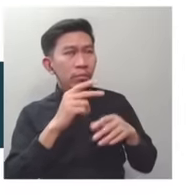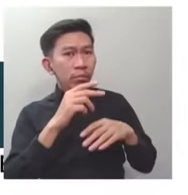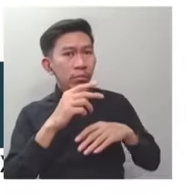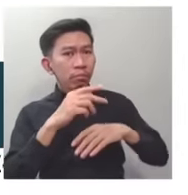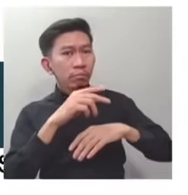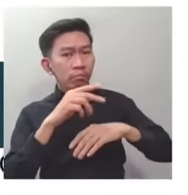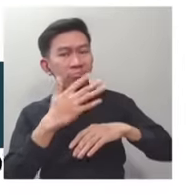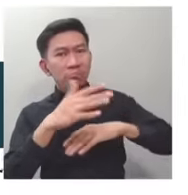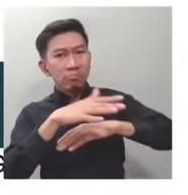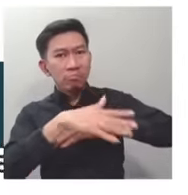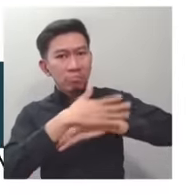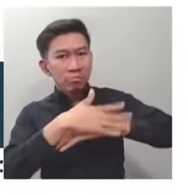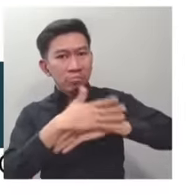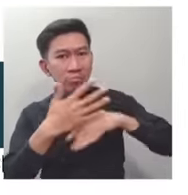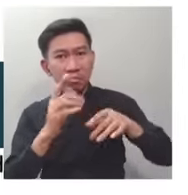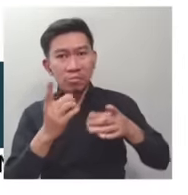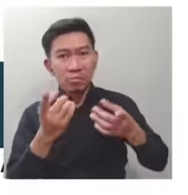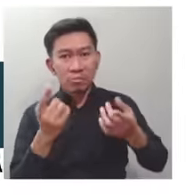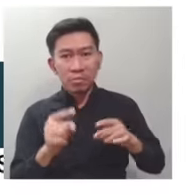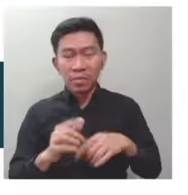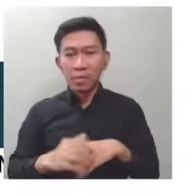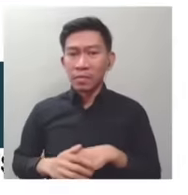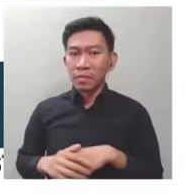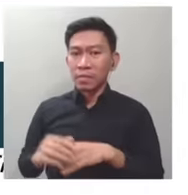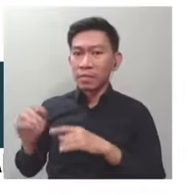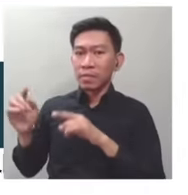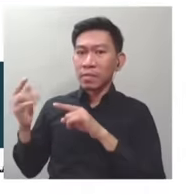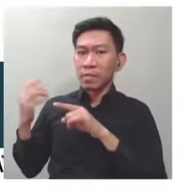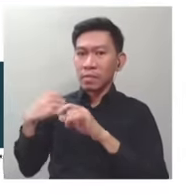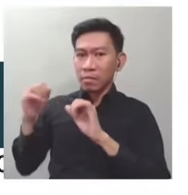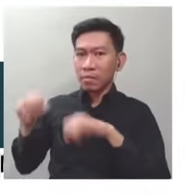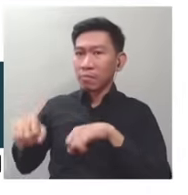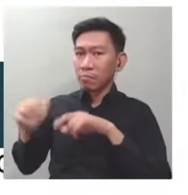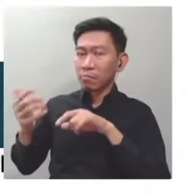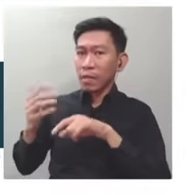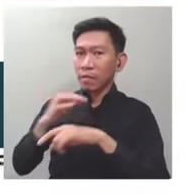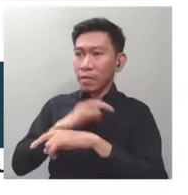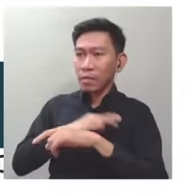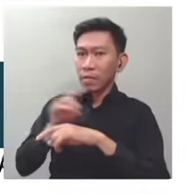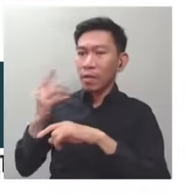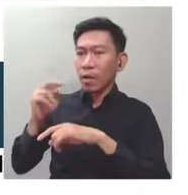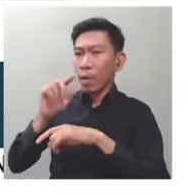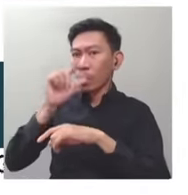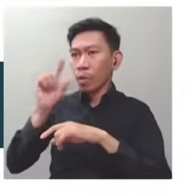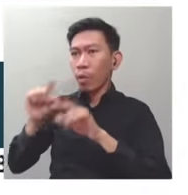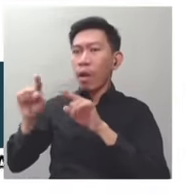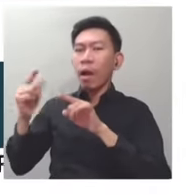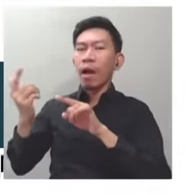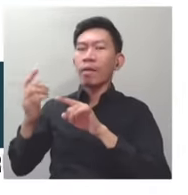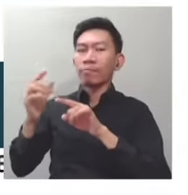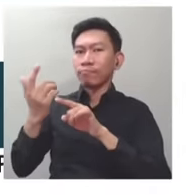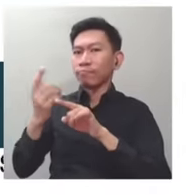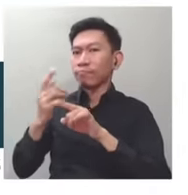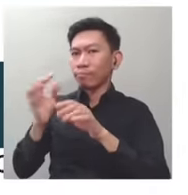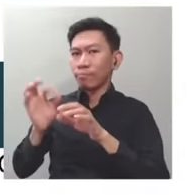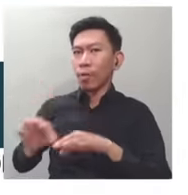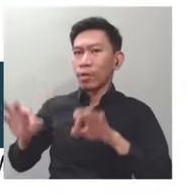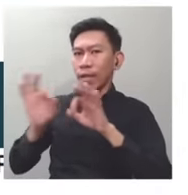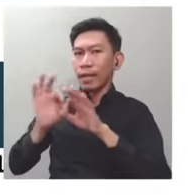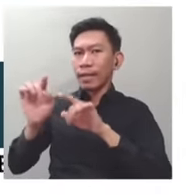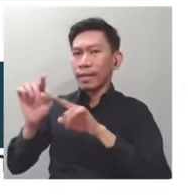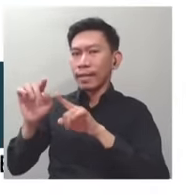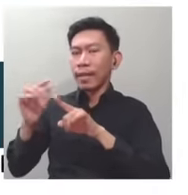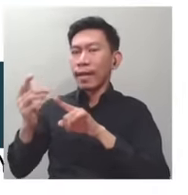course, just in case push comes to shove across the Luzon Strait, they'll be in a position, of course, also to address